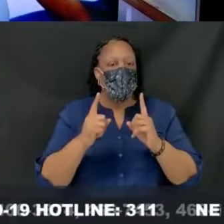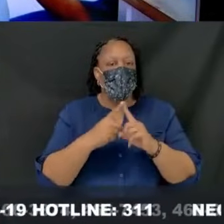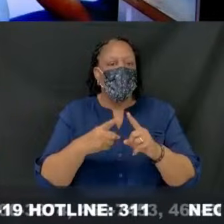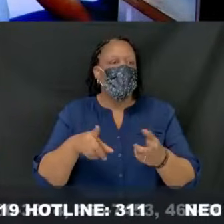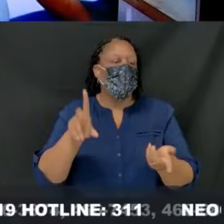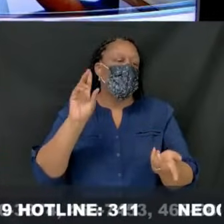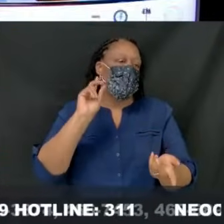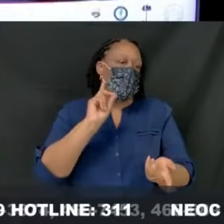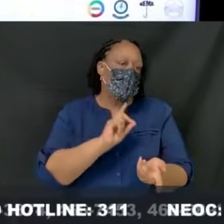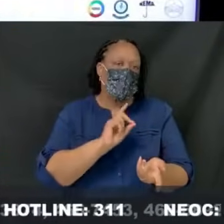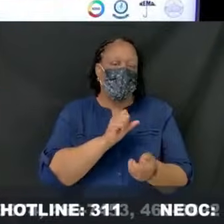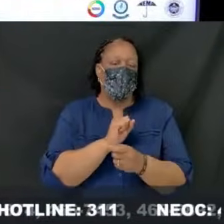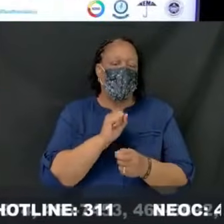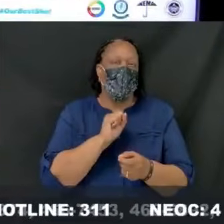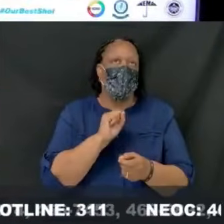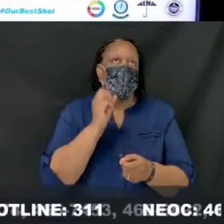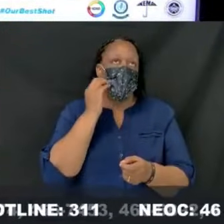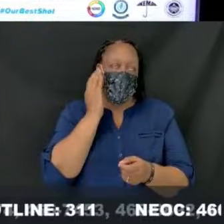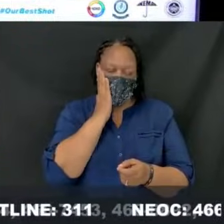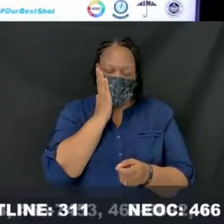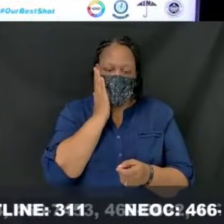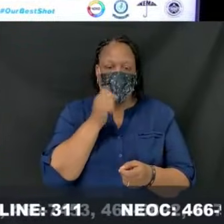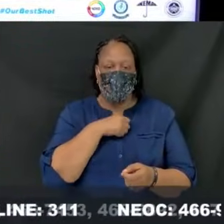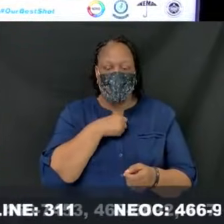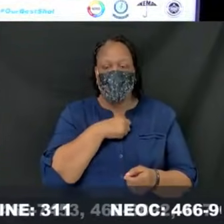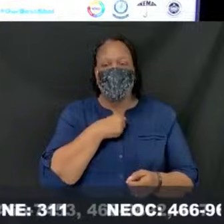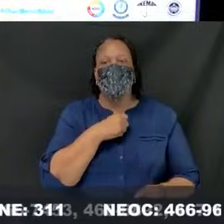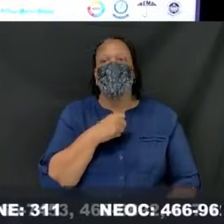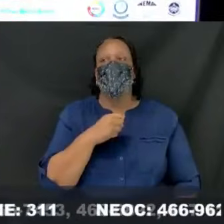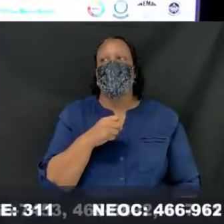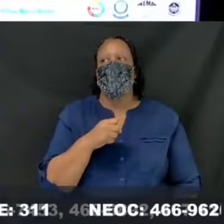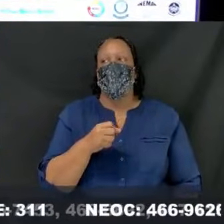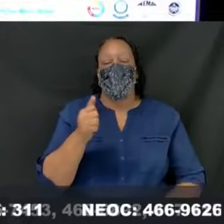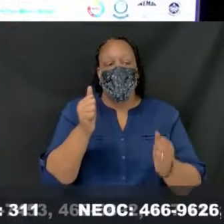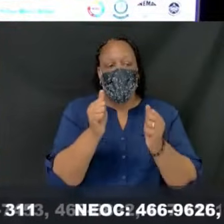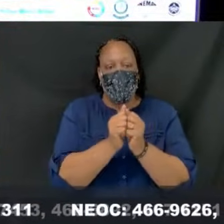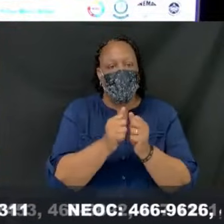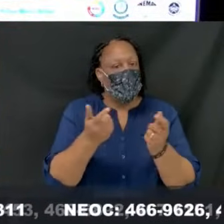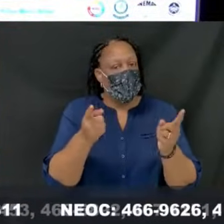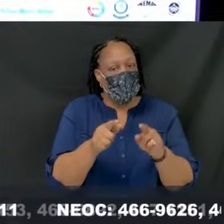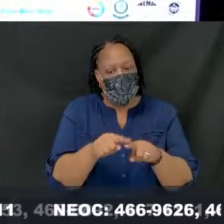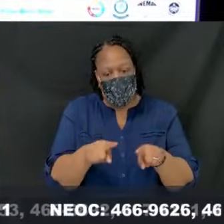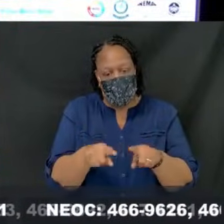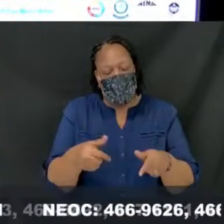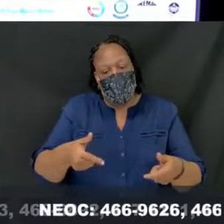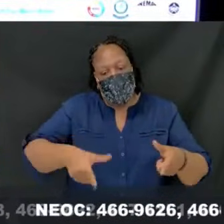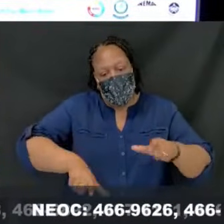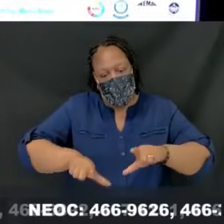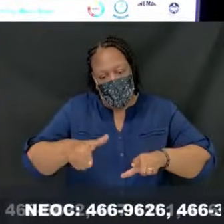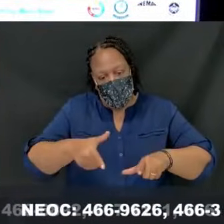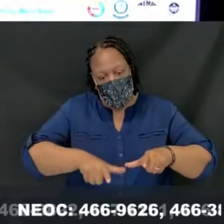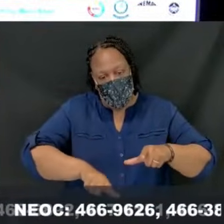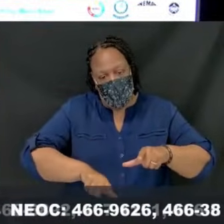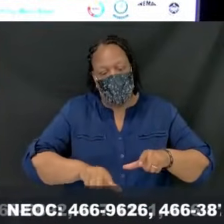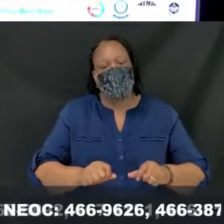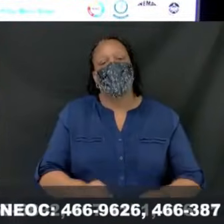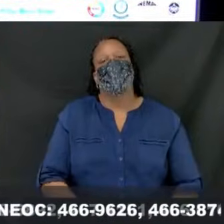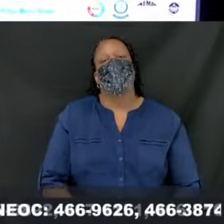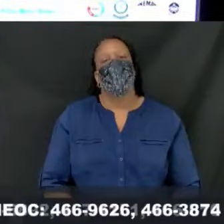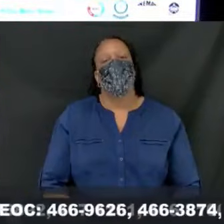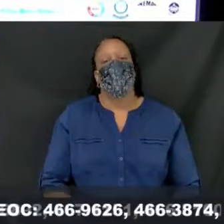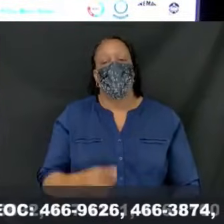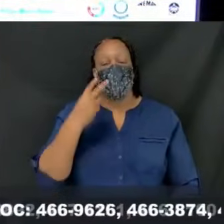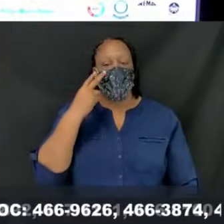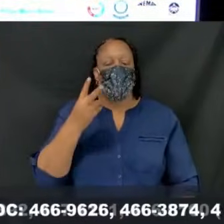Dr. Wilkinson would have begun his discussion with the various labs, because eventually, in order to have an easement and also